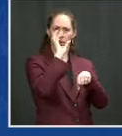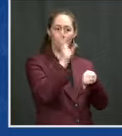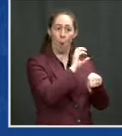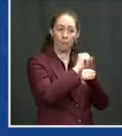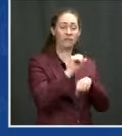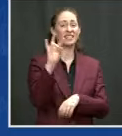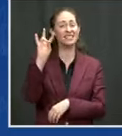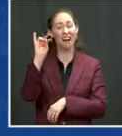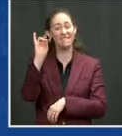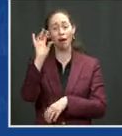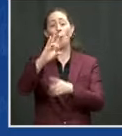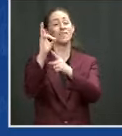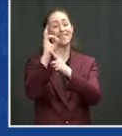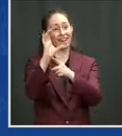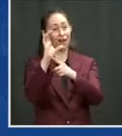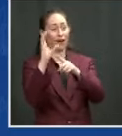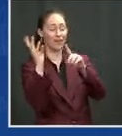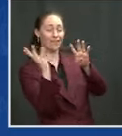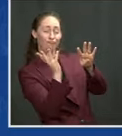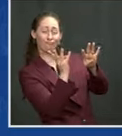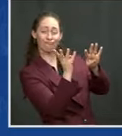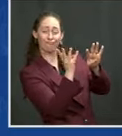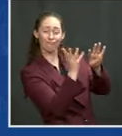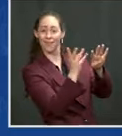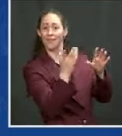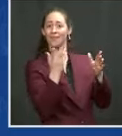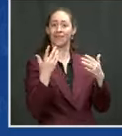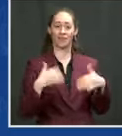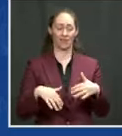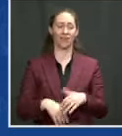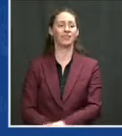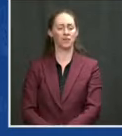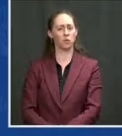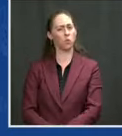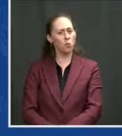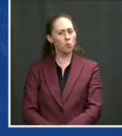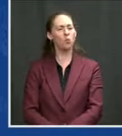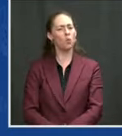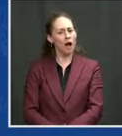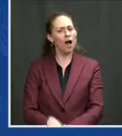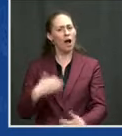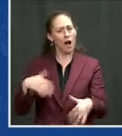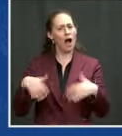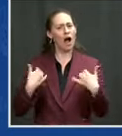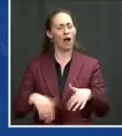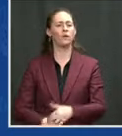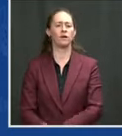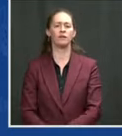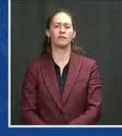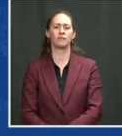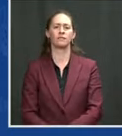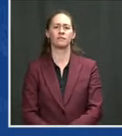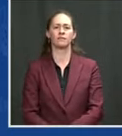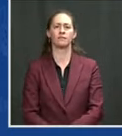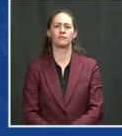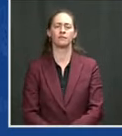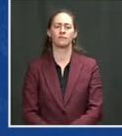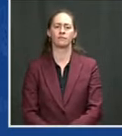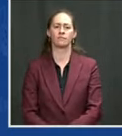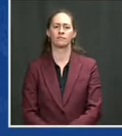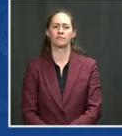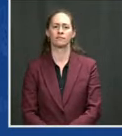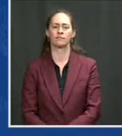create other opportunities for people, especially younger people. I get three kids in their 20s. I'm well aware of how they feel